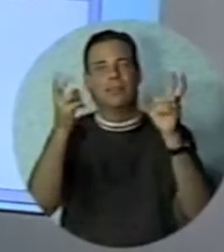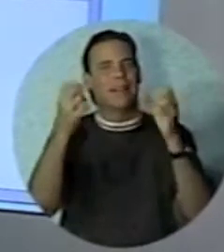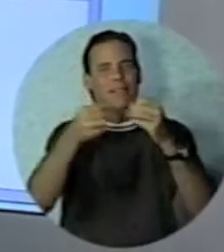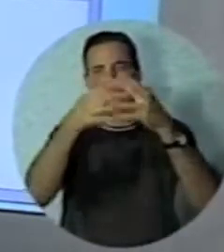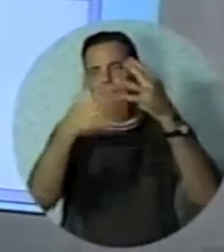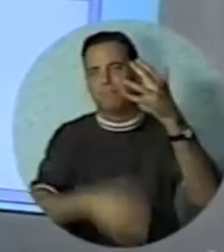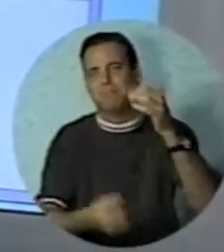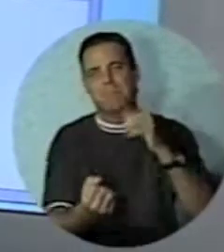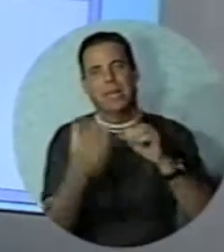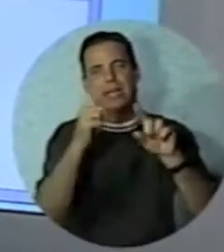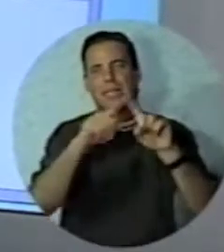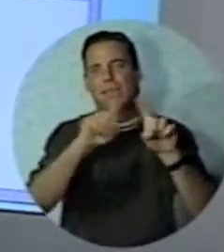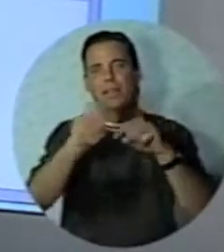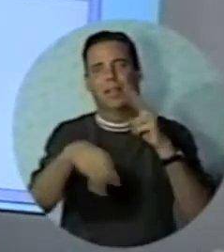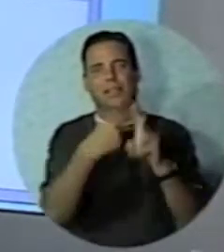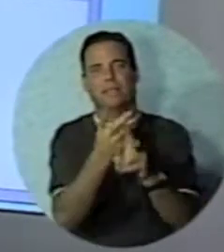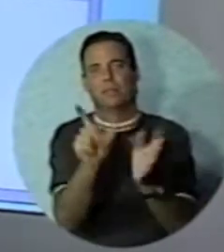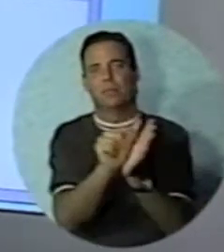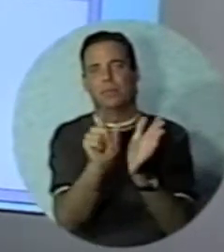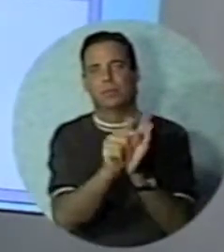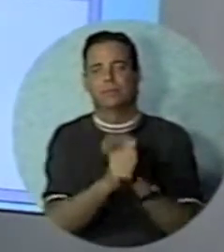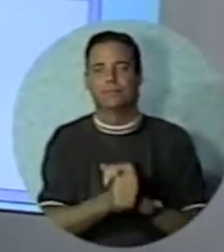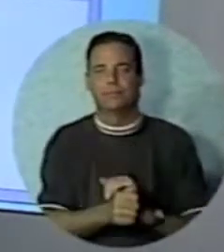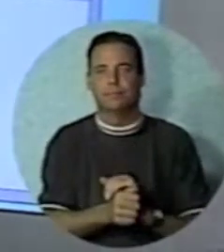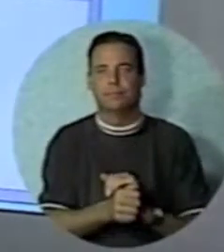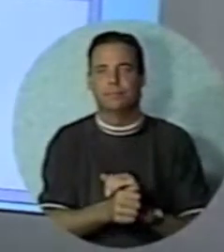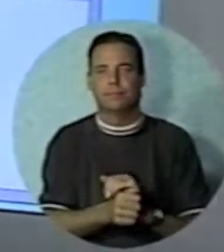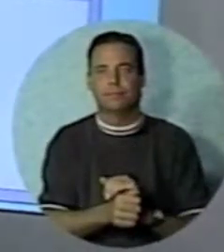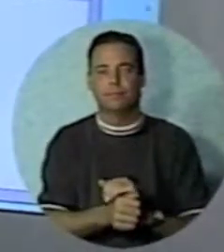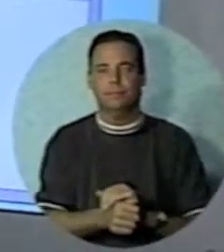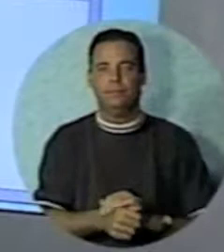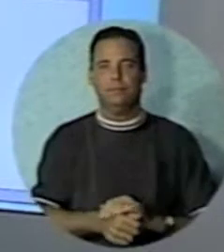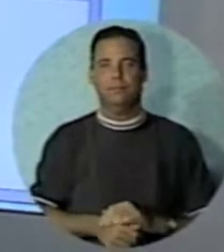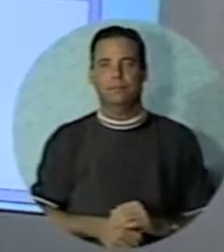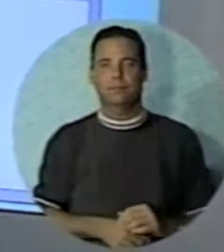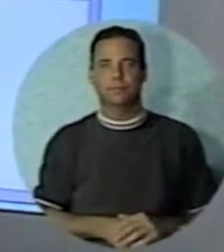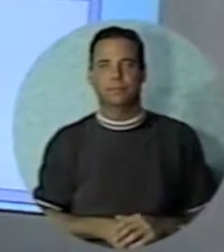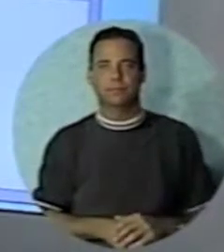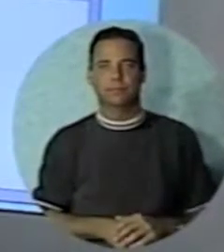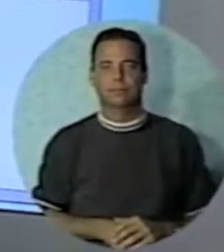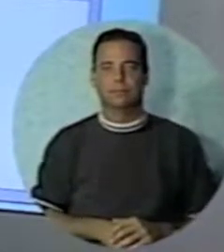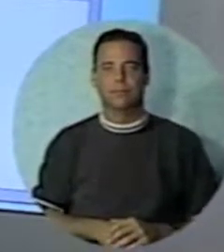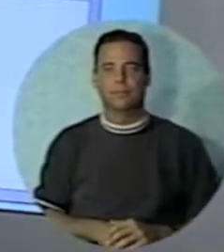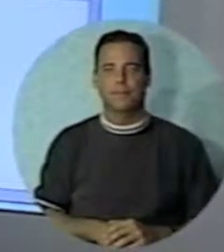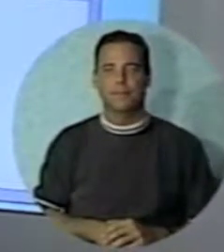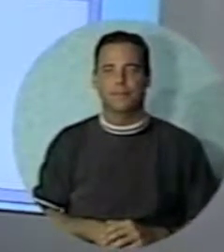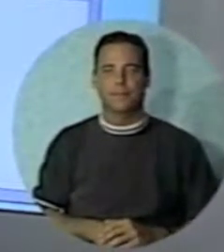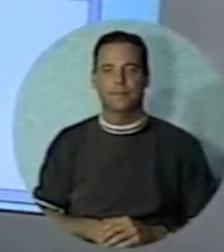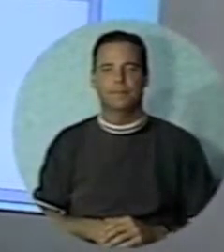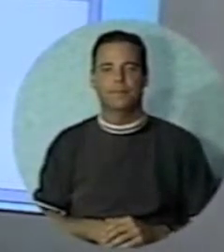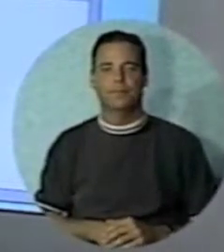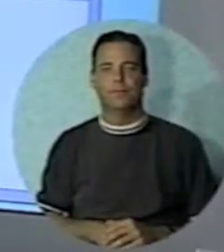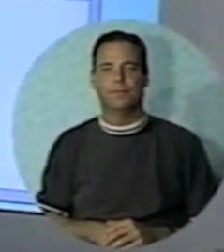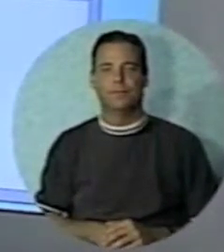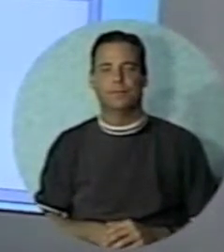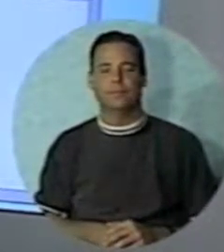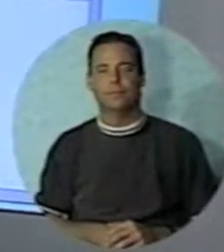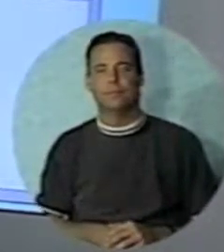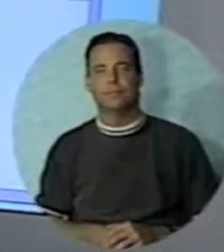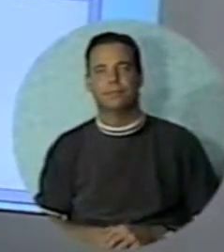number of fonts. All right, that And looks big enough. The size is only related to font you